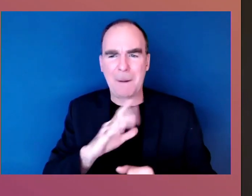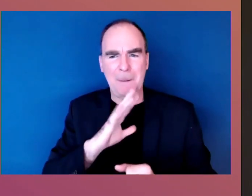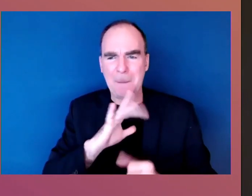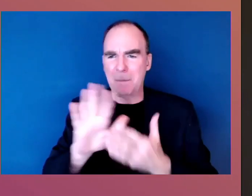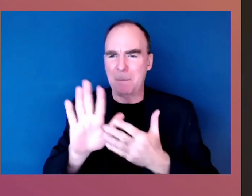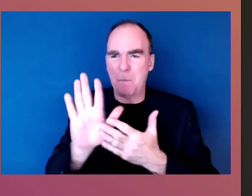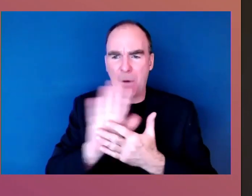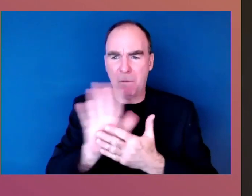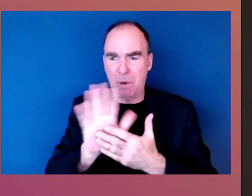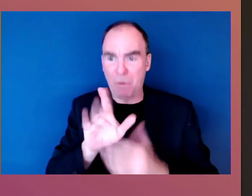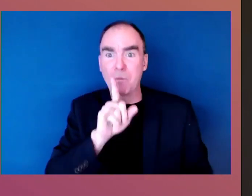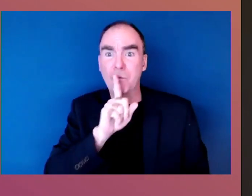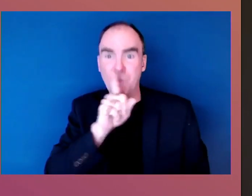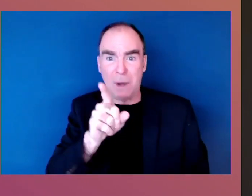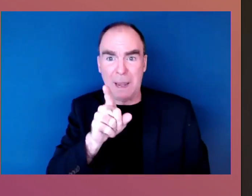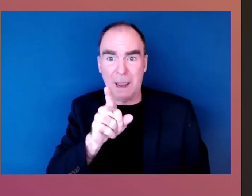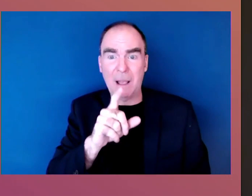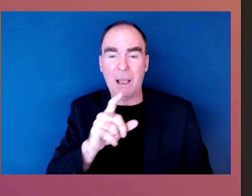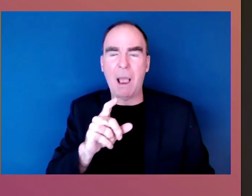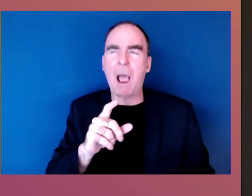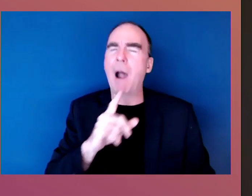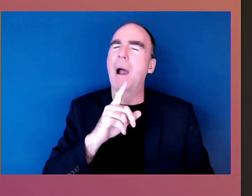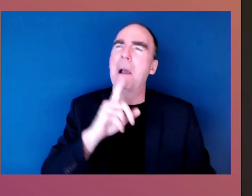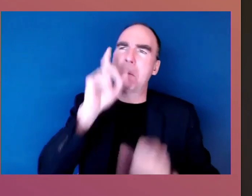be about like a